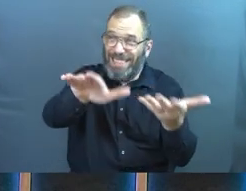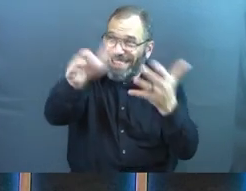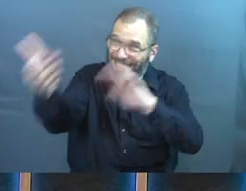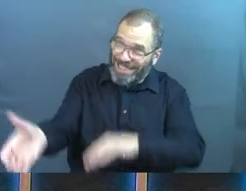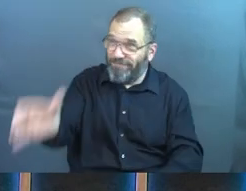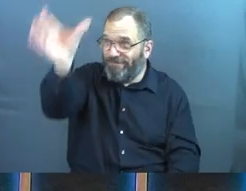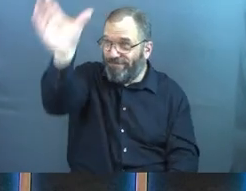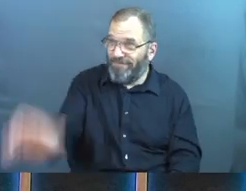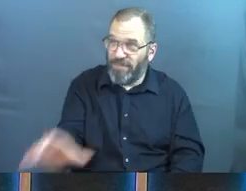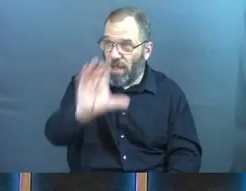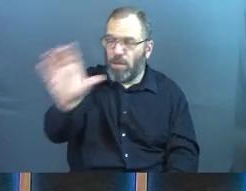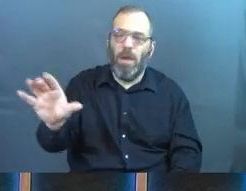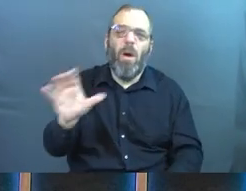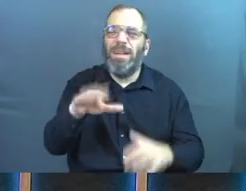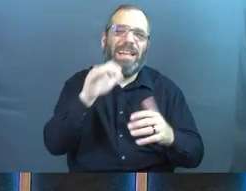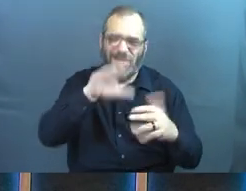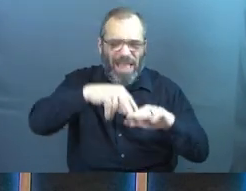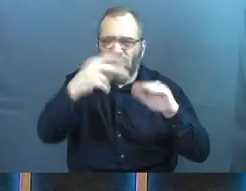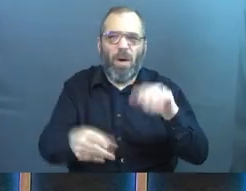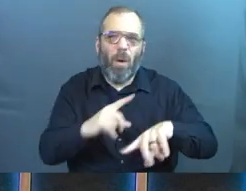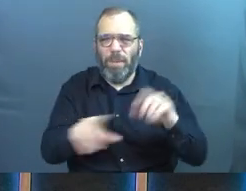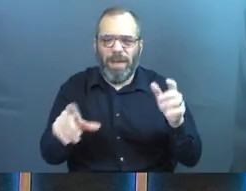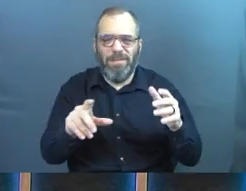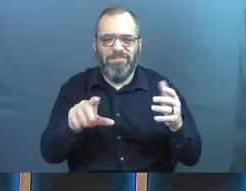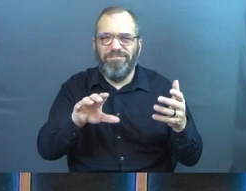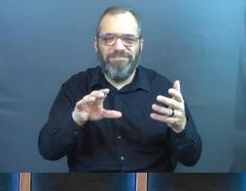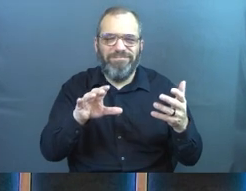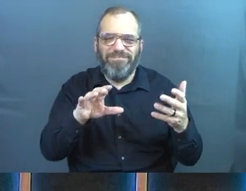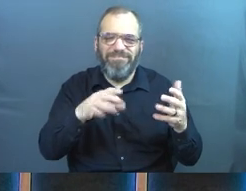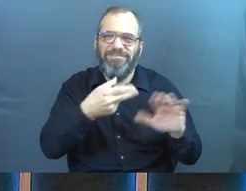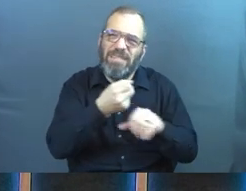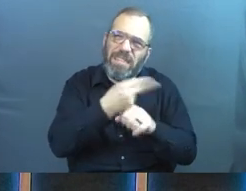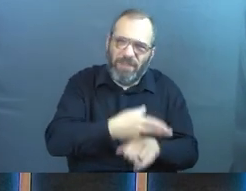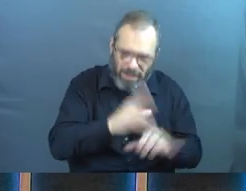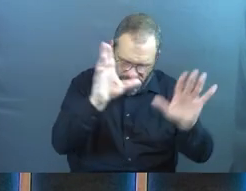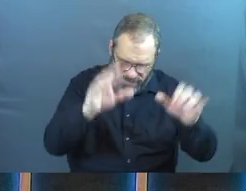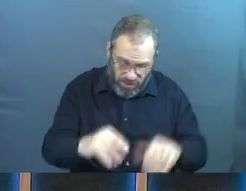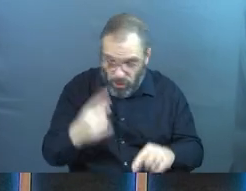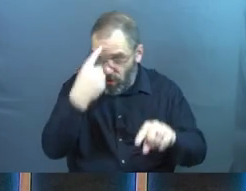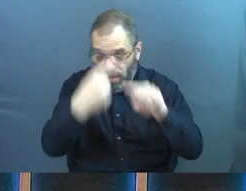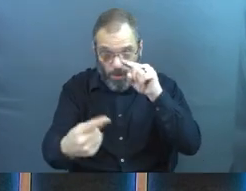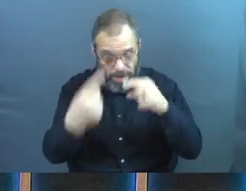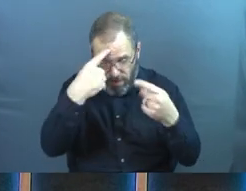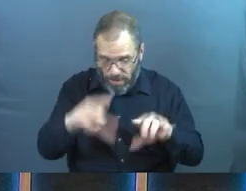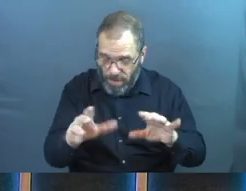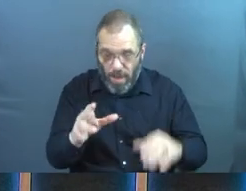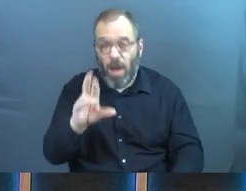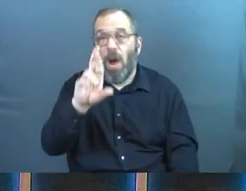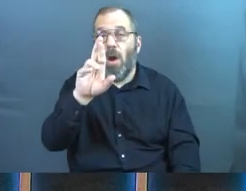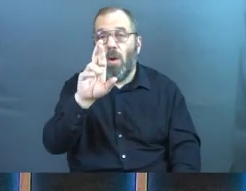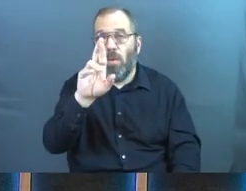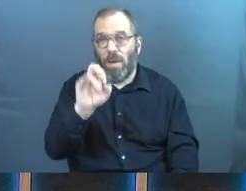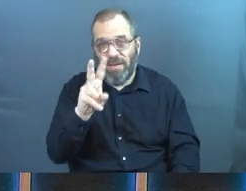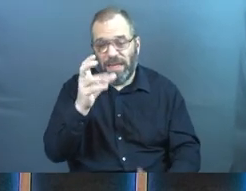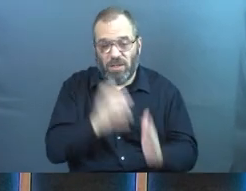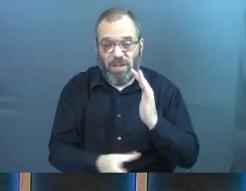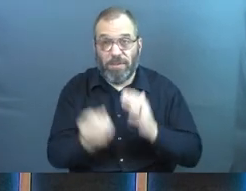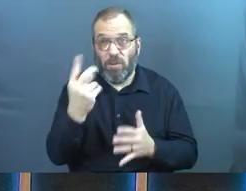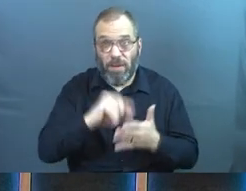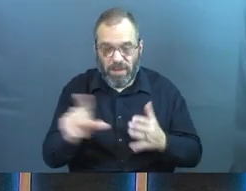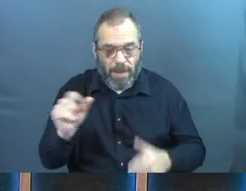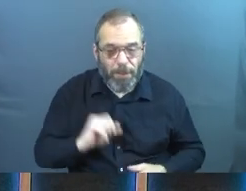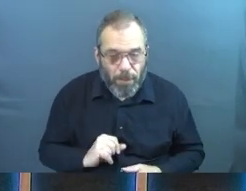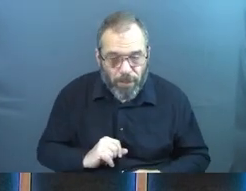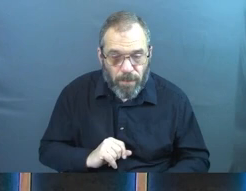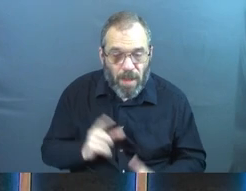on the cross. I've got good reasons to believe that. Feel free to disagree with me, that's fine. Revelation 12:10, here's how it describes